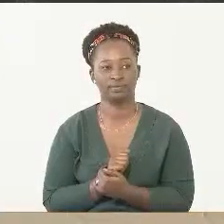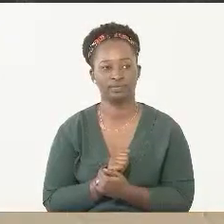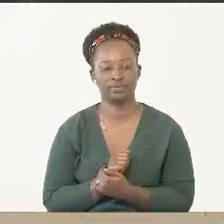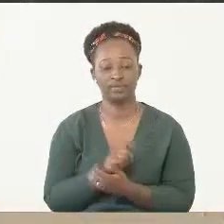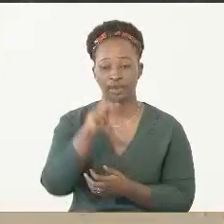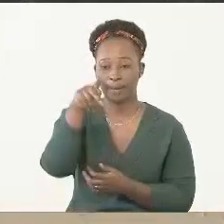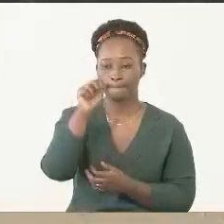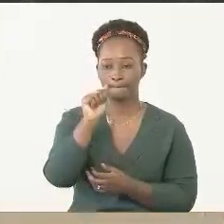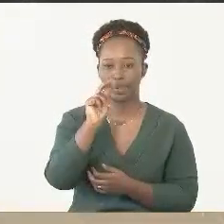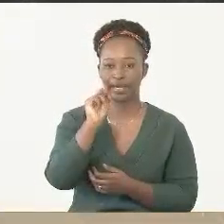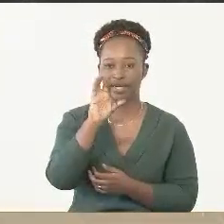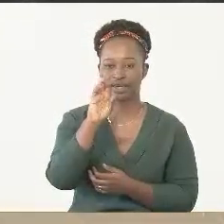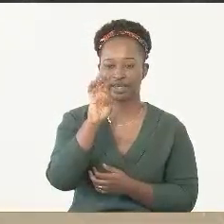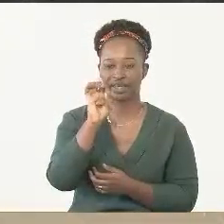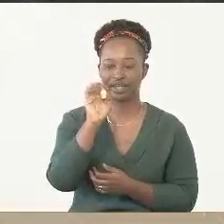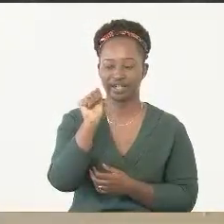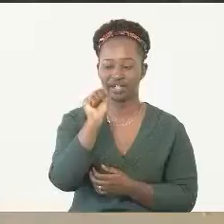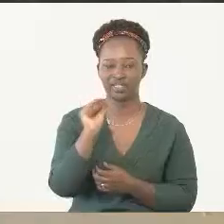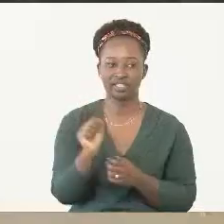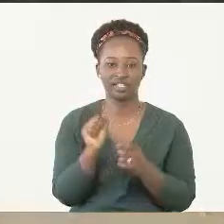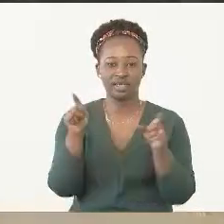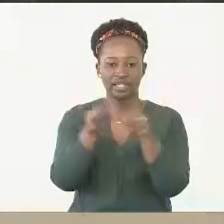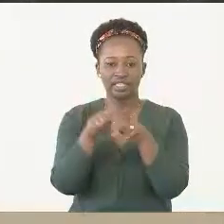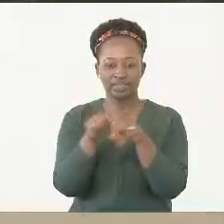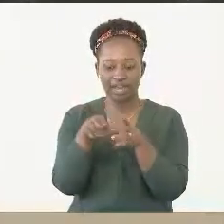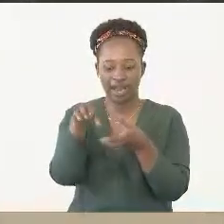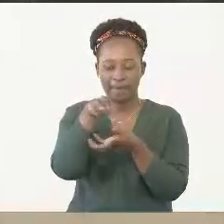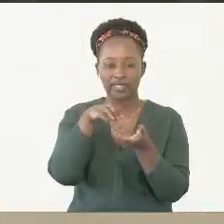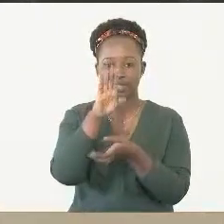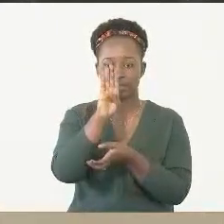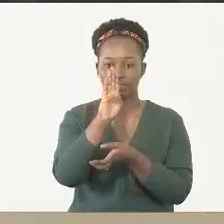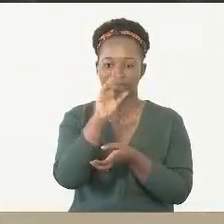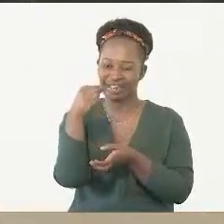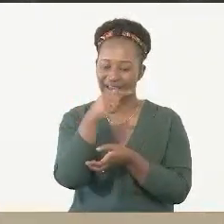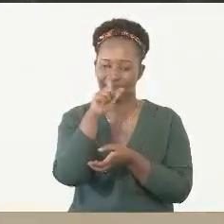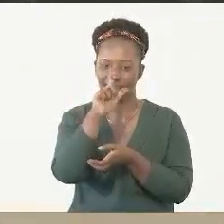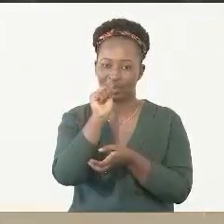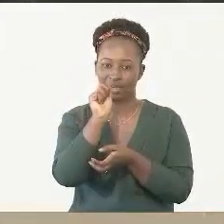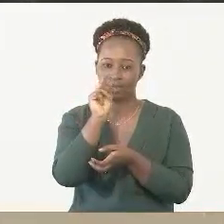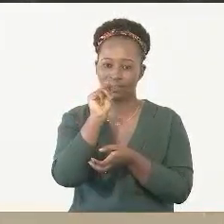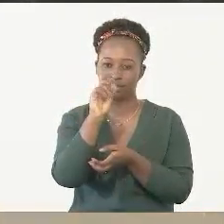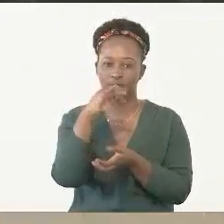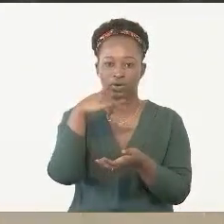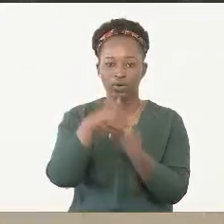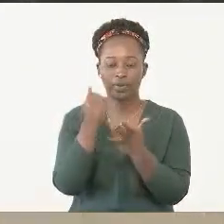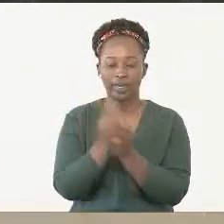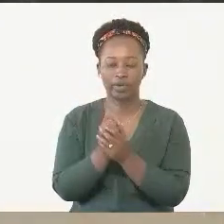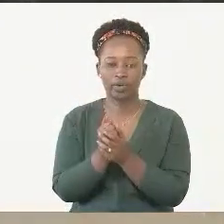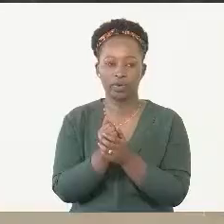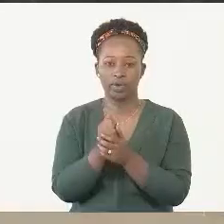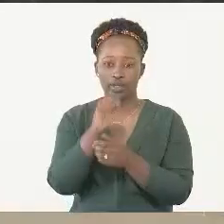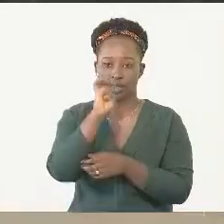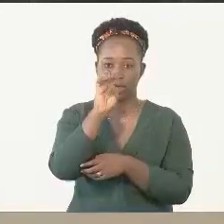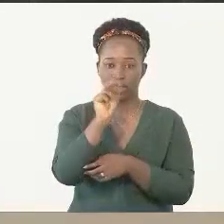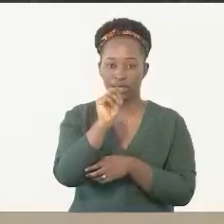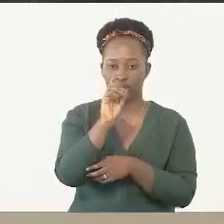as a mixed gland. We consider it as a mixed gland because it is endocrine